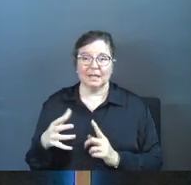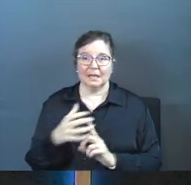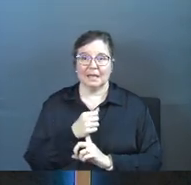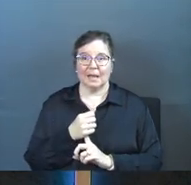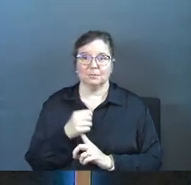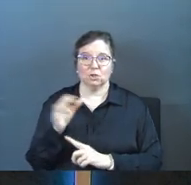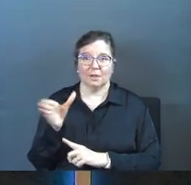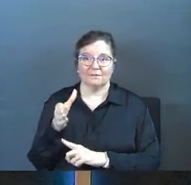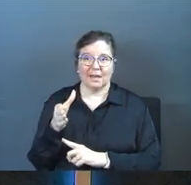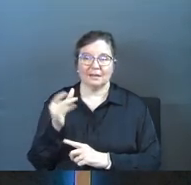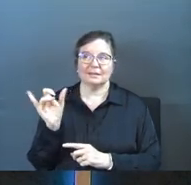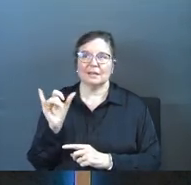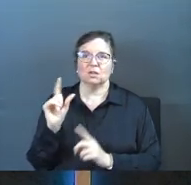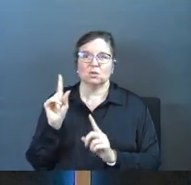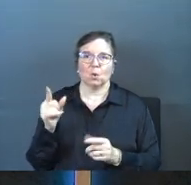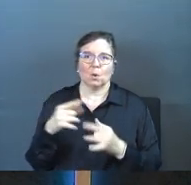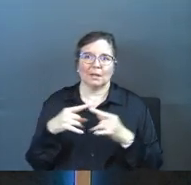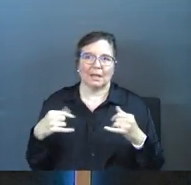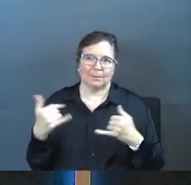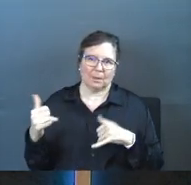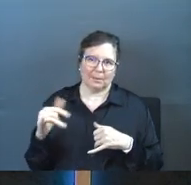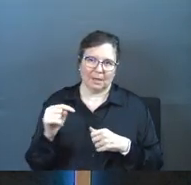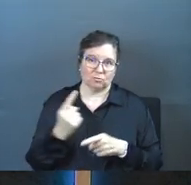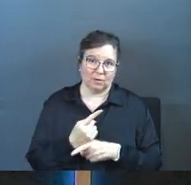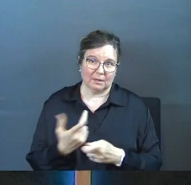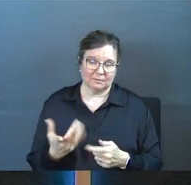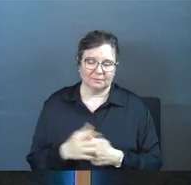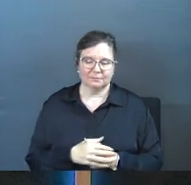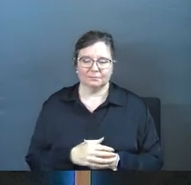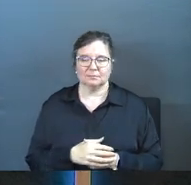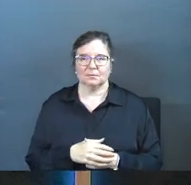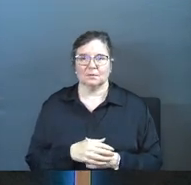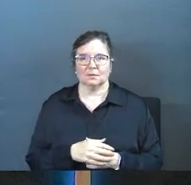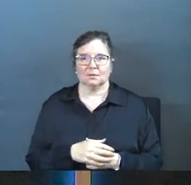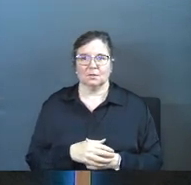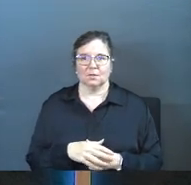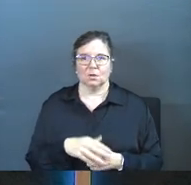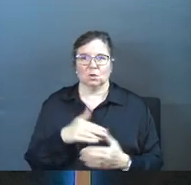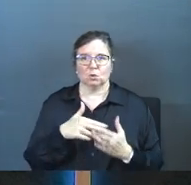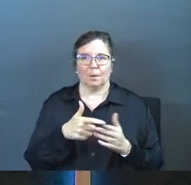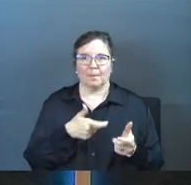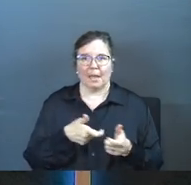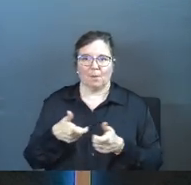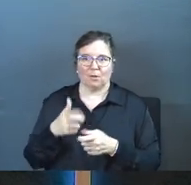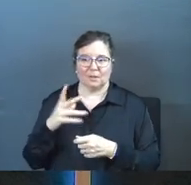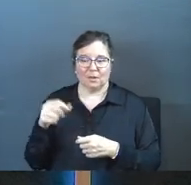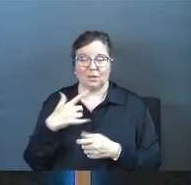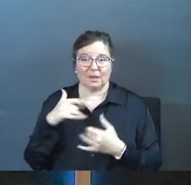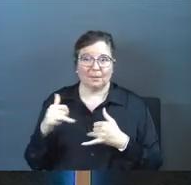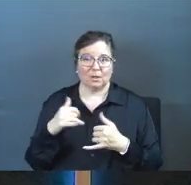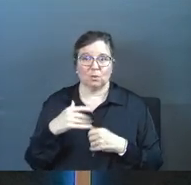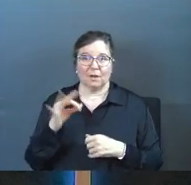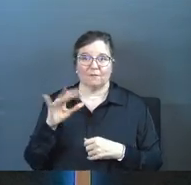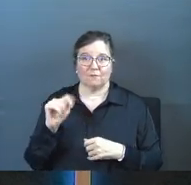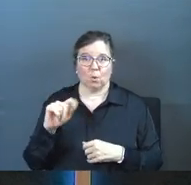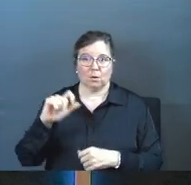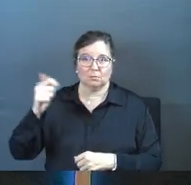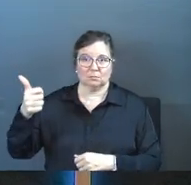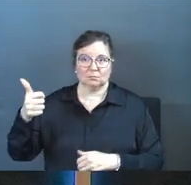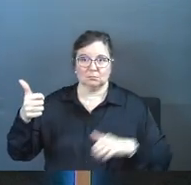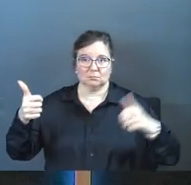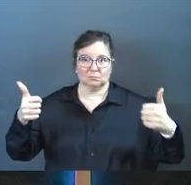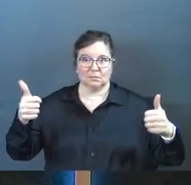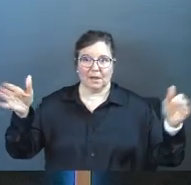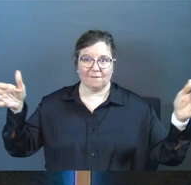Capture the Flag, it, like you go to camp, they're going to play it, right? You paintballers out there, they're going to play it. You're going to have a fort, there's going to be a